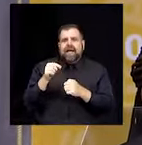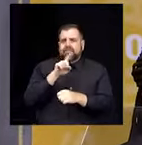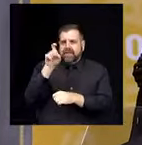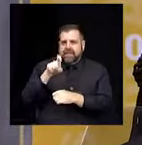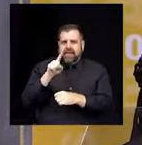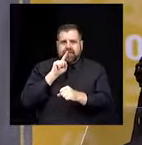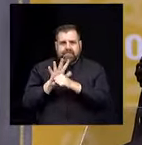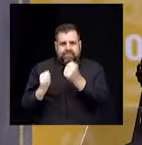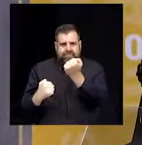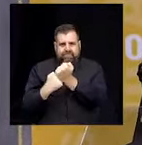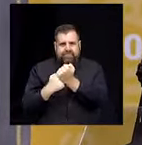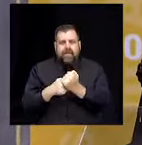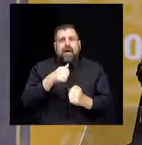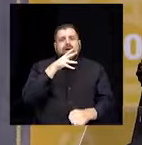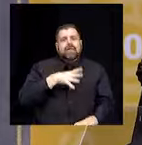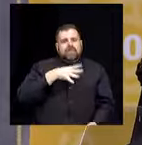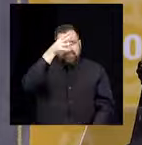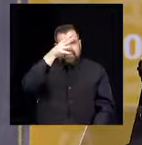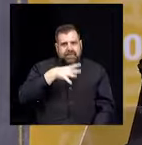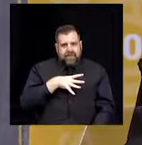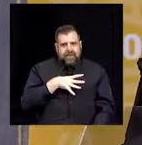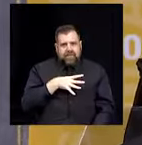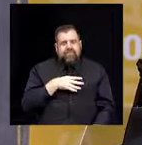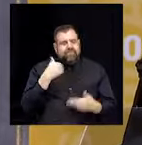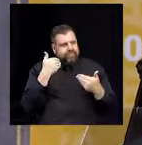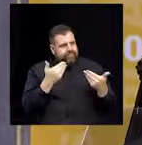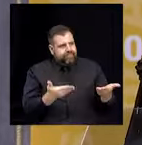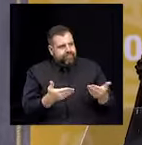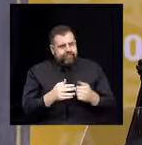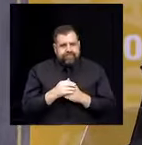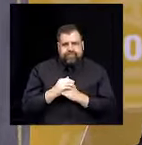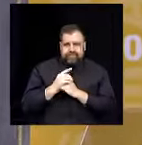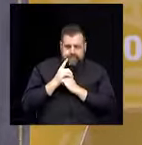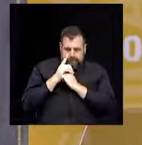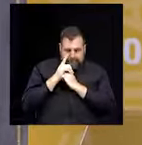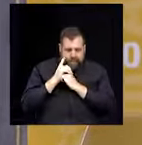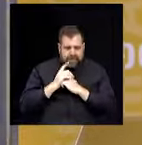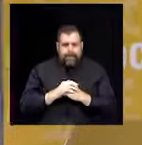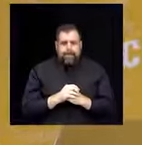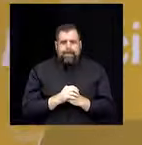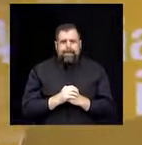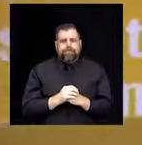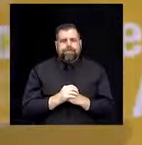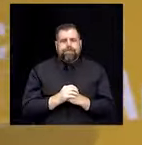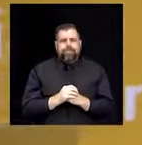Flag. Ladies and gentlemen, Innocencia Padilla.